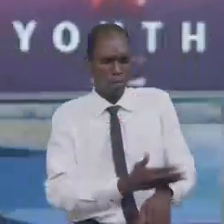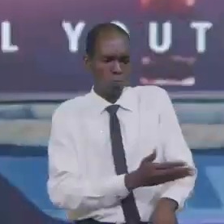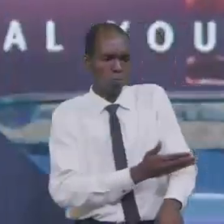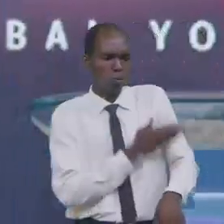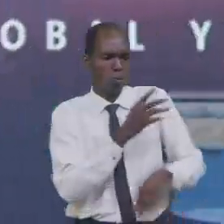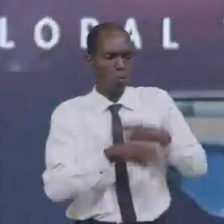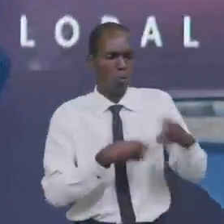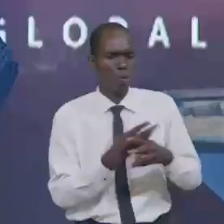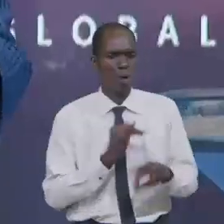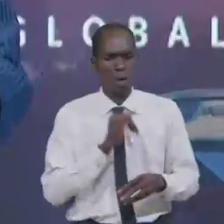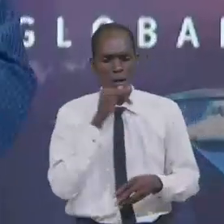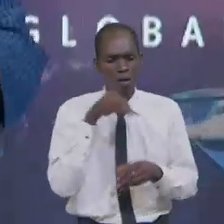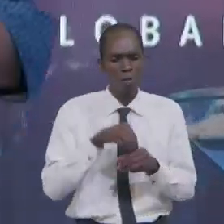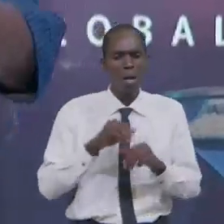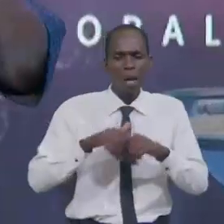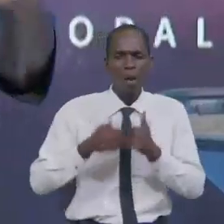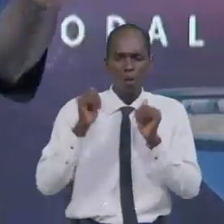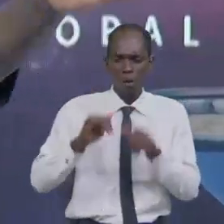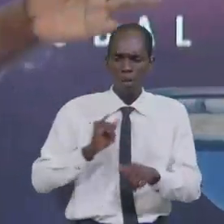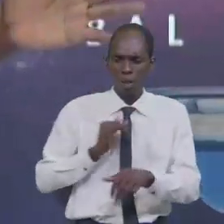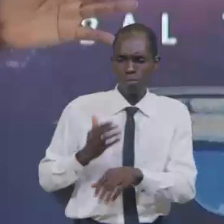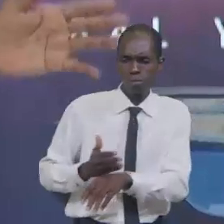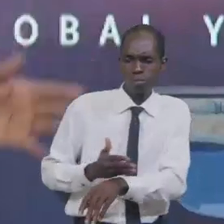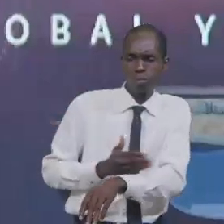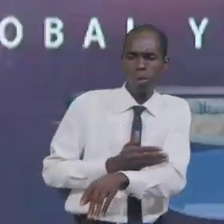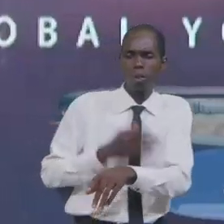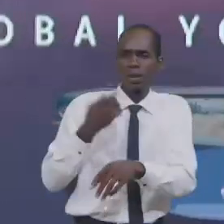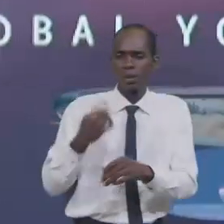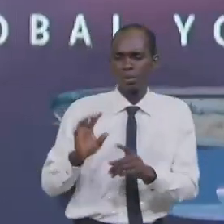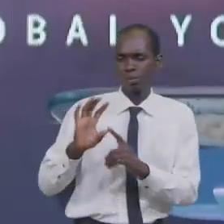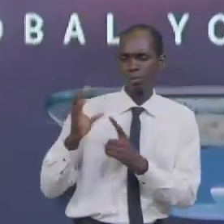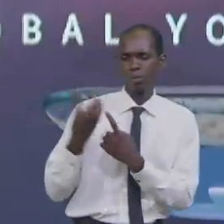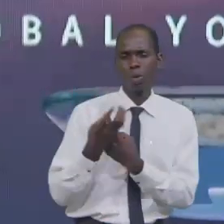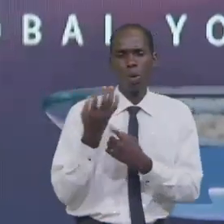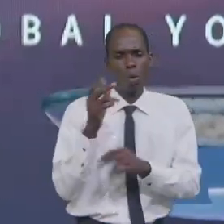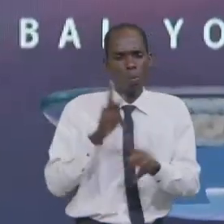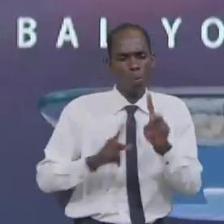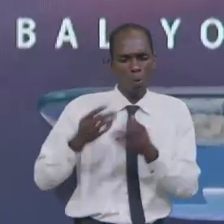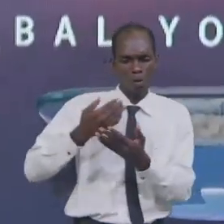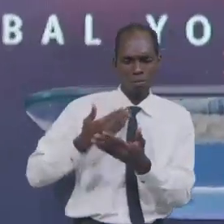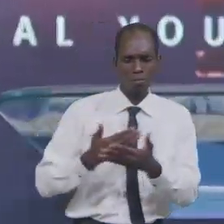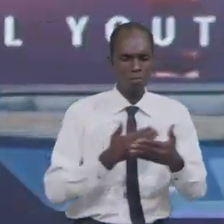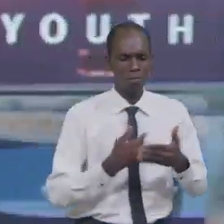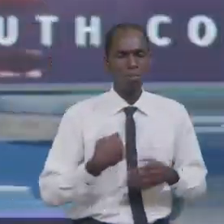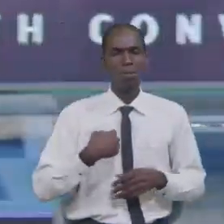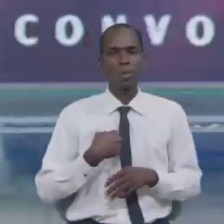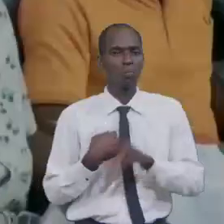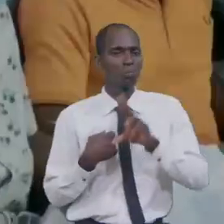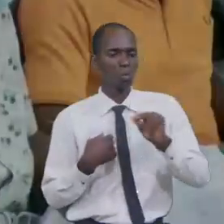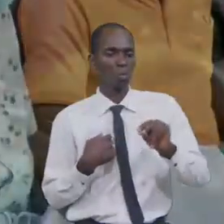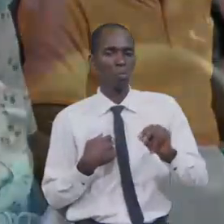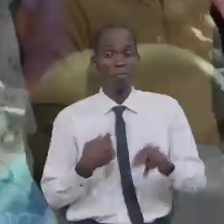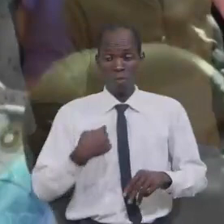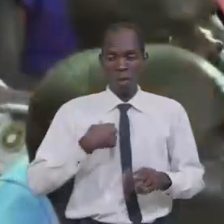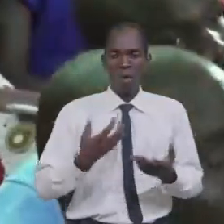am? How can I improve the conditions of people around me? I want to be a